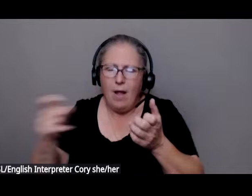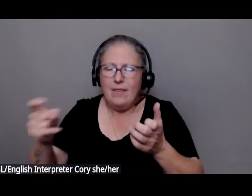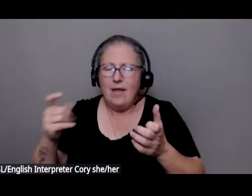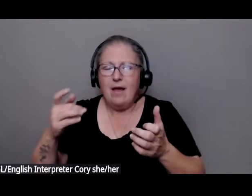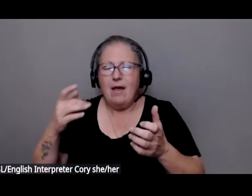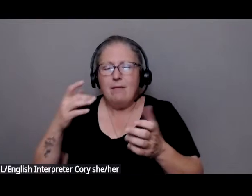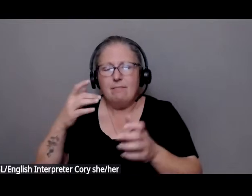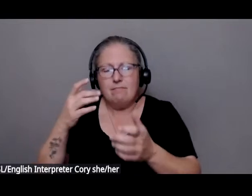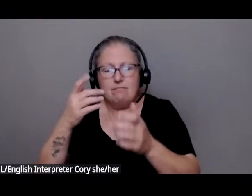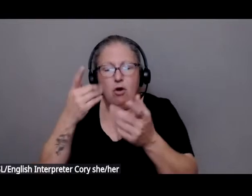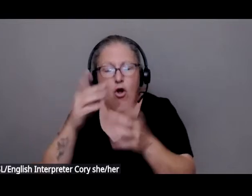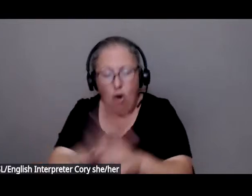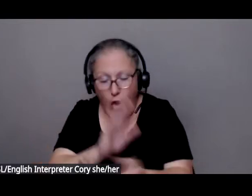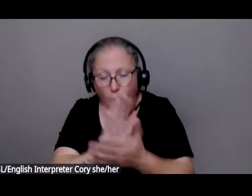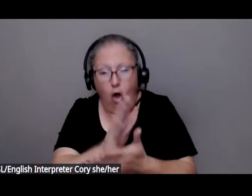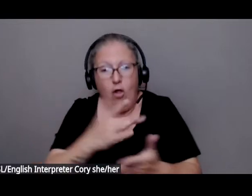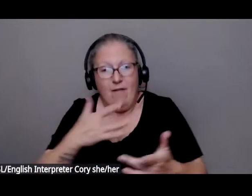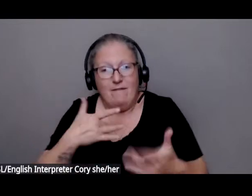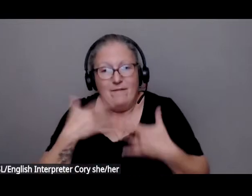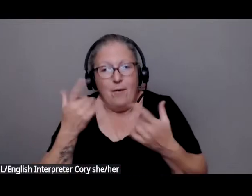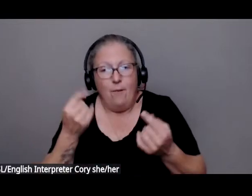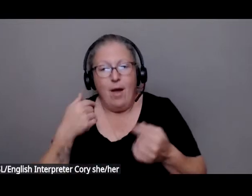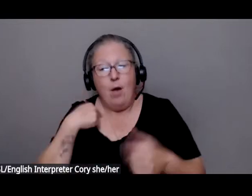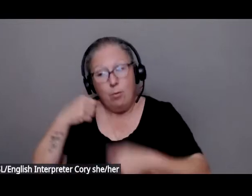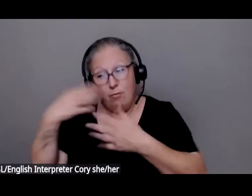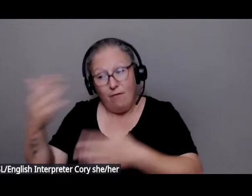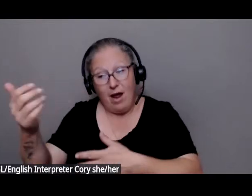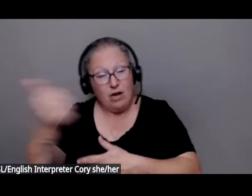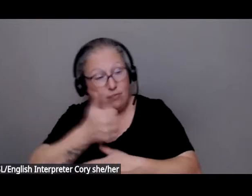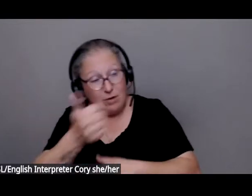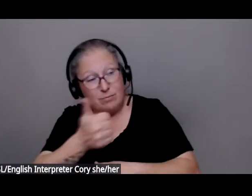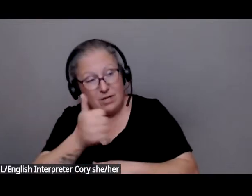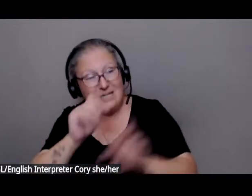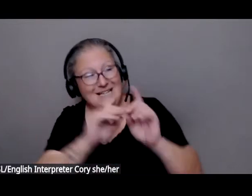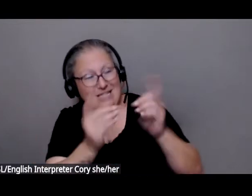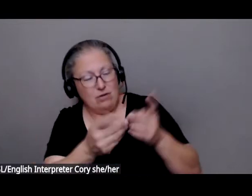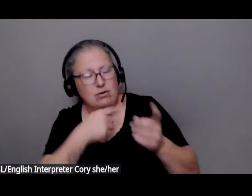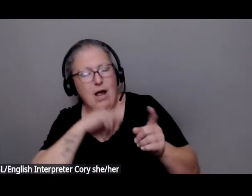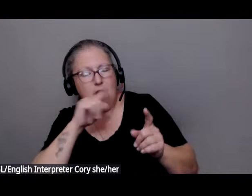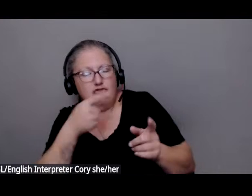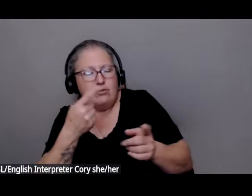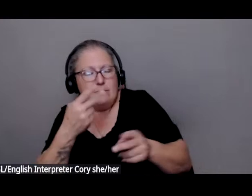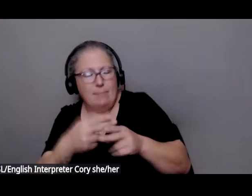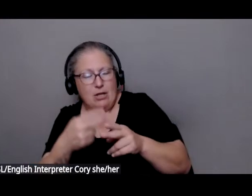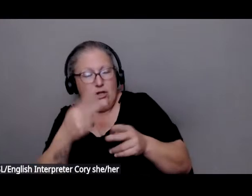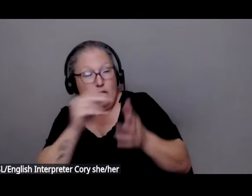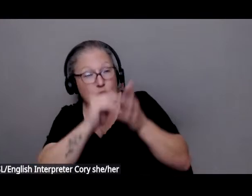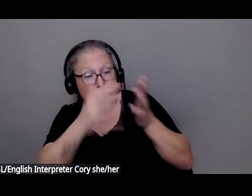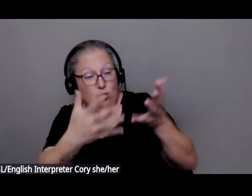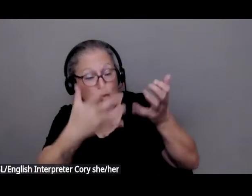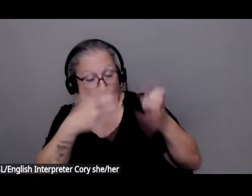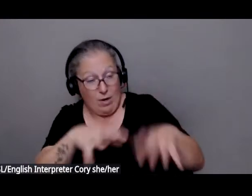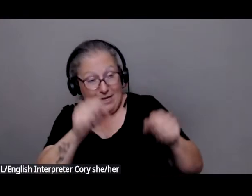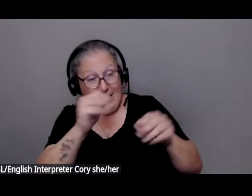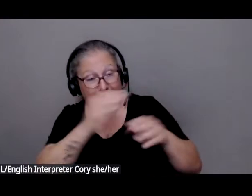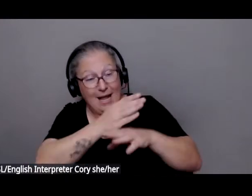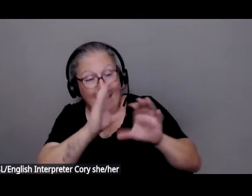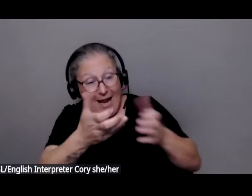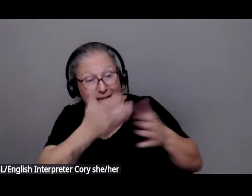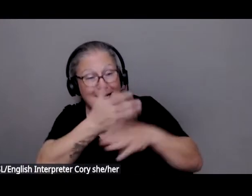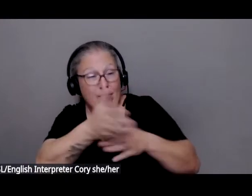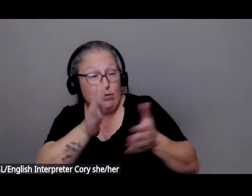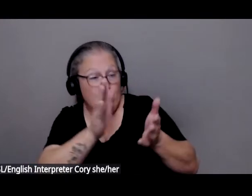of the college campus. So, And we provide that transportation, as a district. I was just saying that if students want to take a class after school,